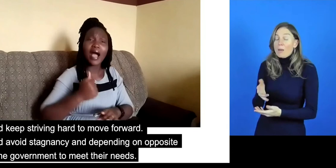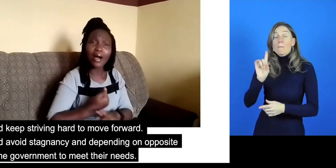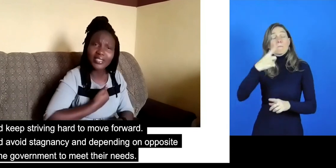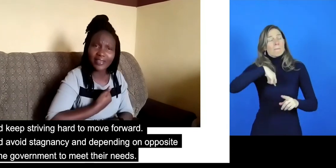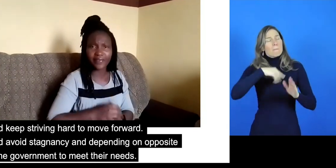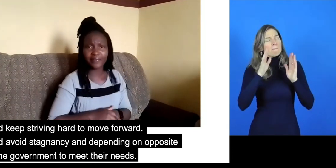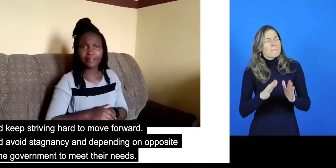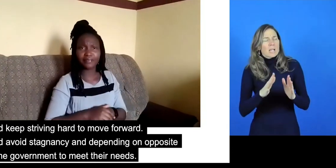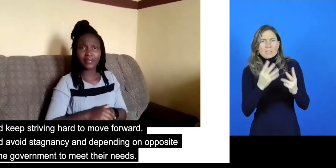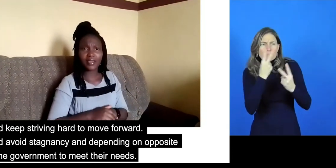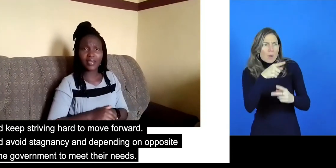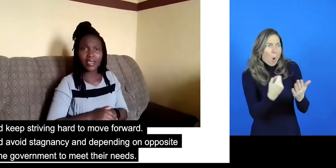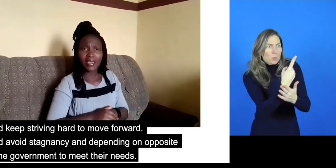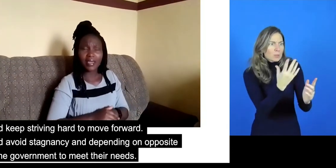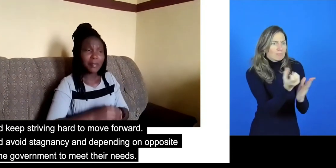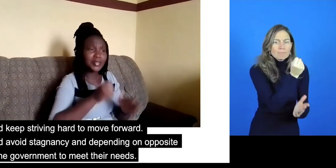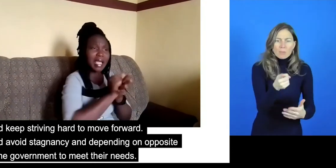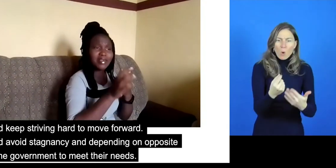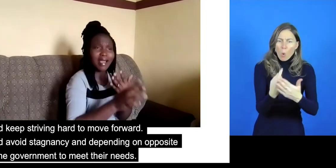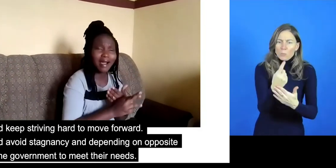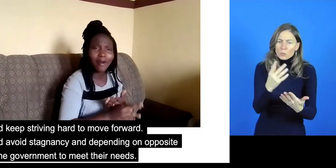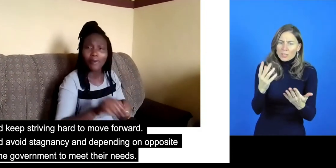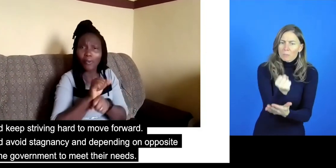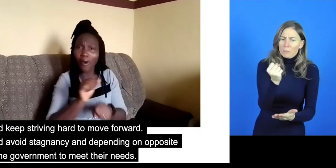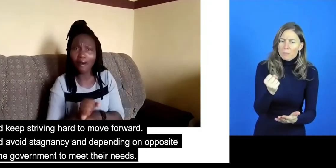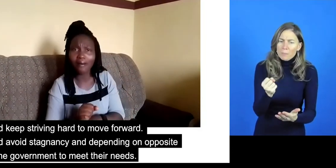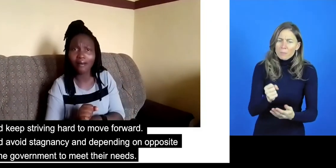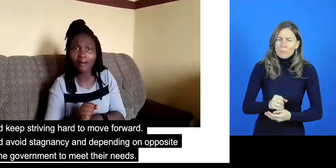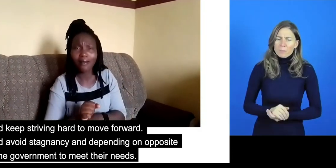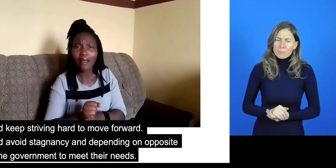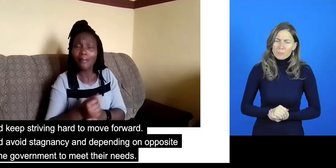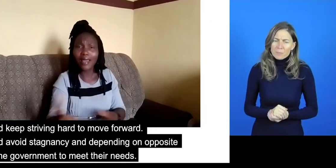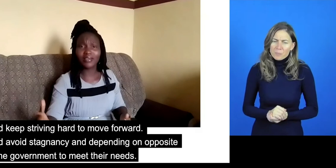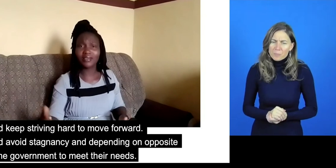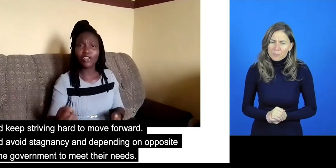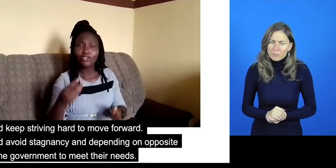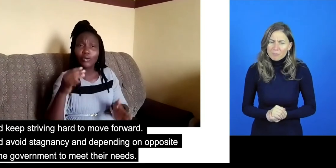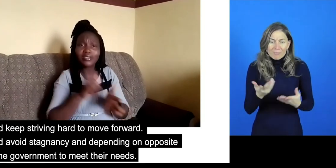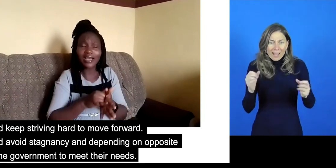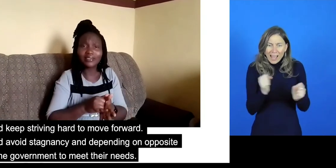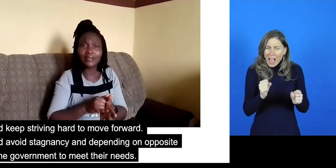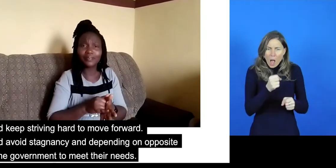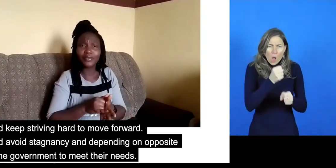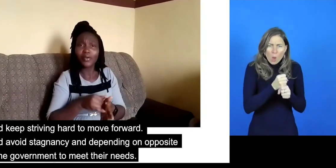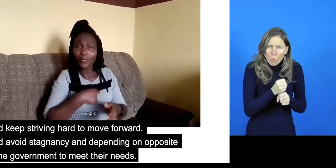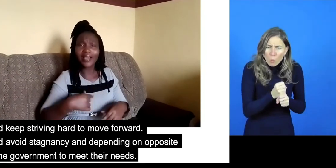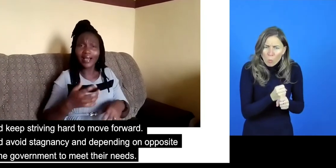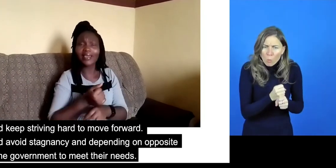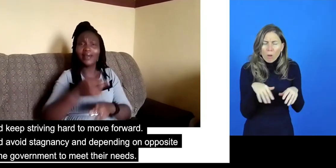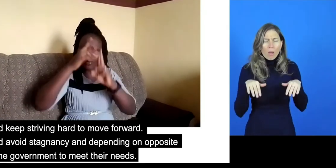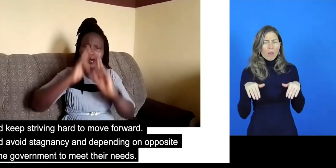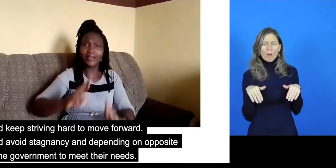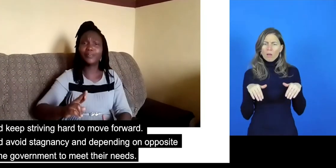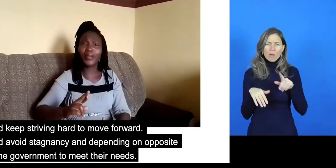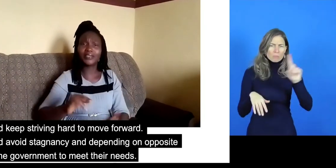develop ourselves. Maybe then now work many things so that we can